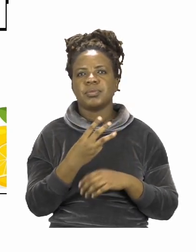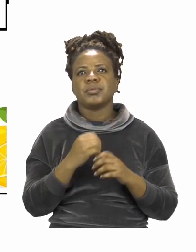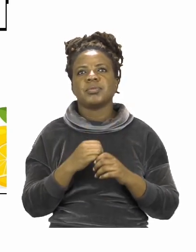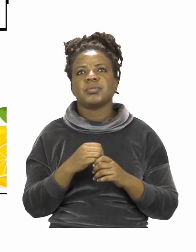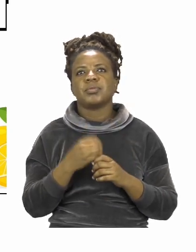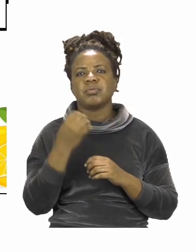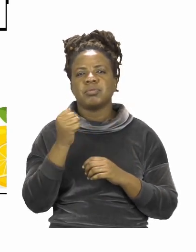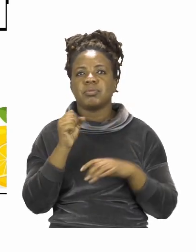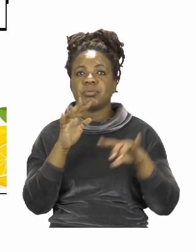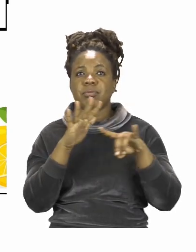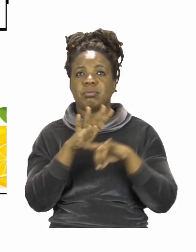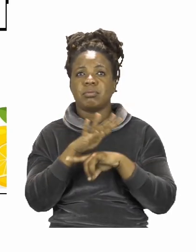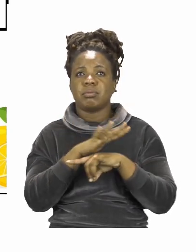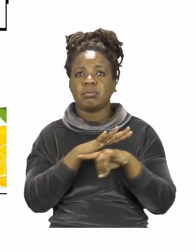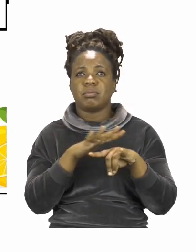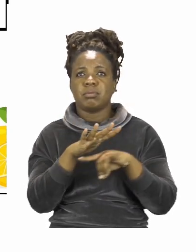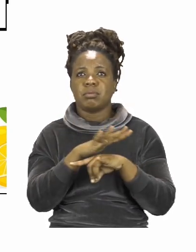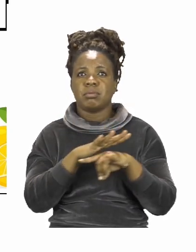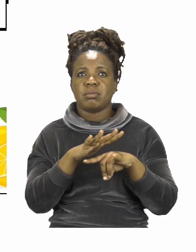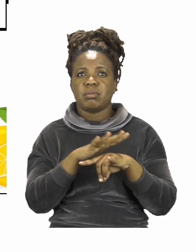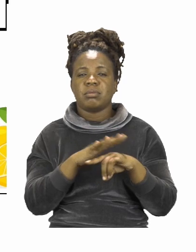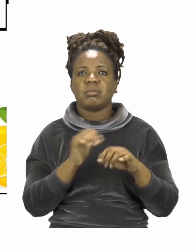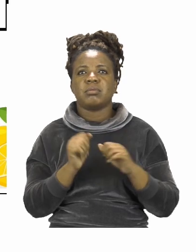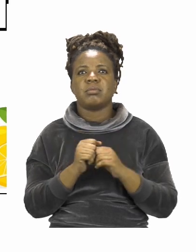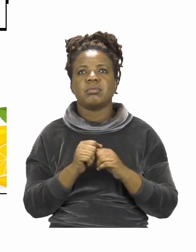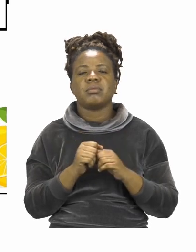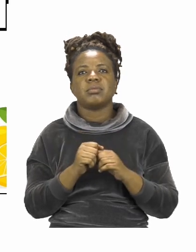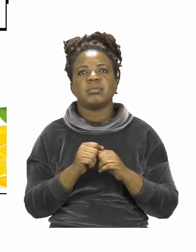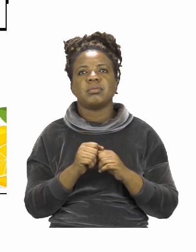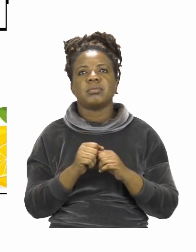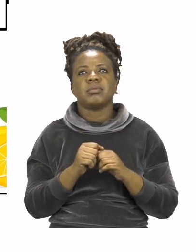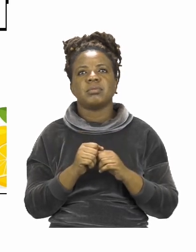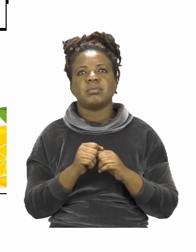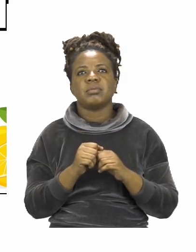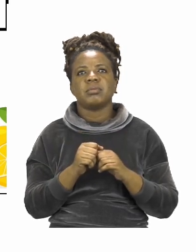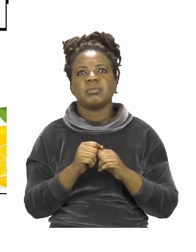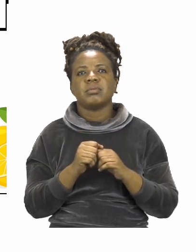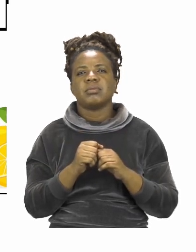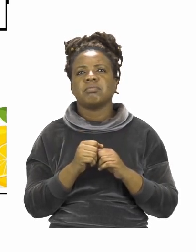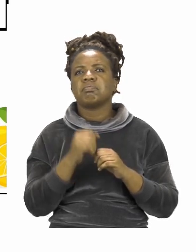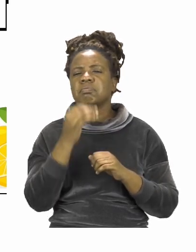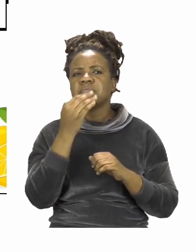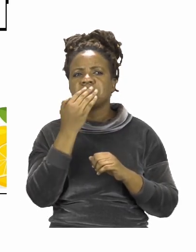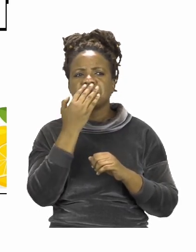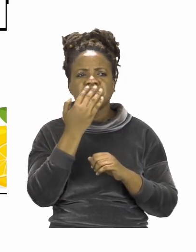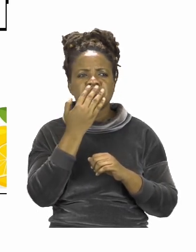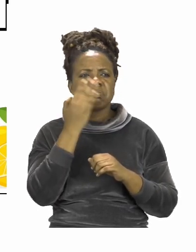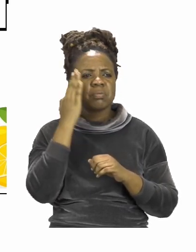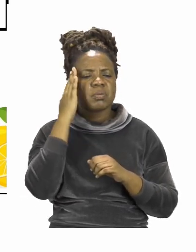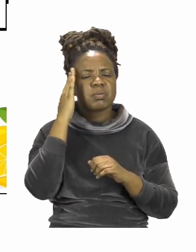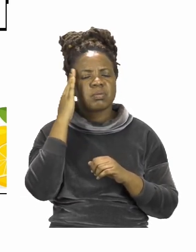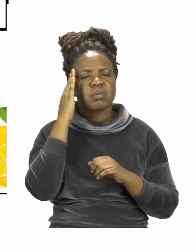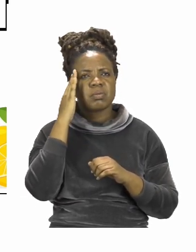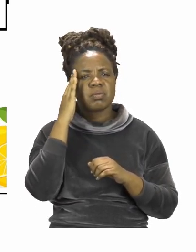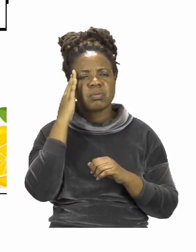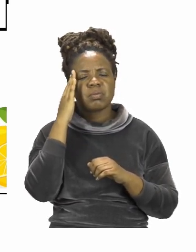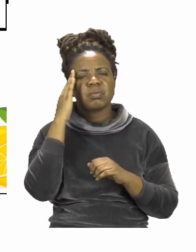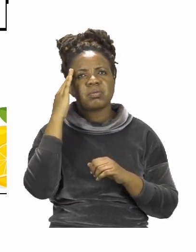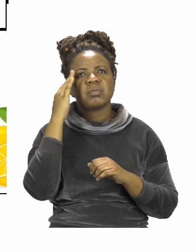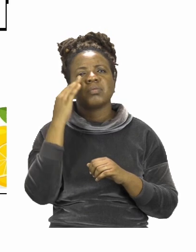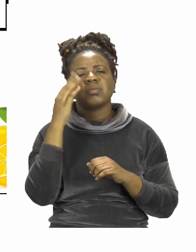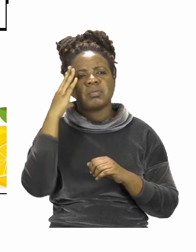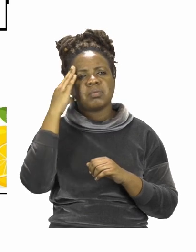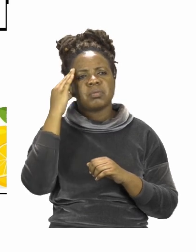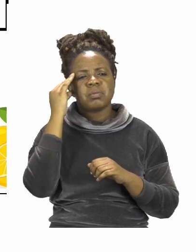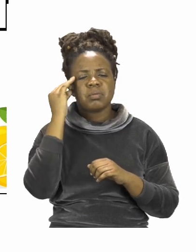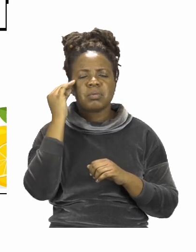skunk. Now, a skunk is very famous for smelling a certain way. Does a